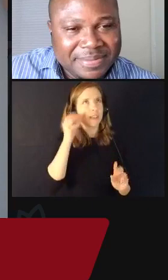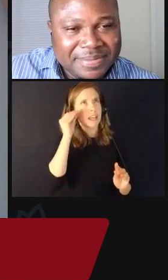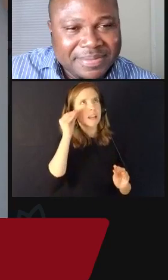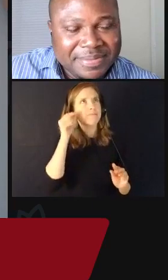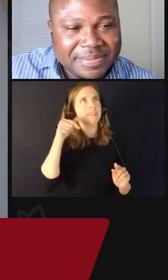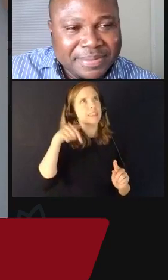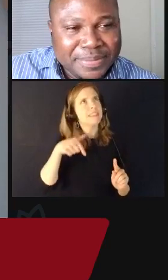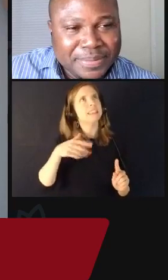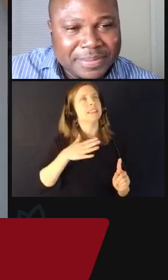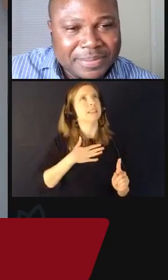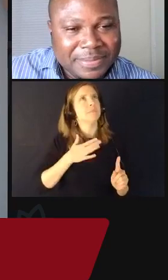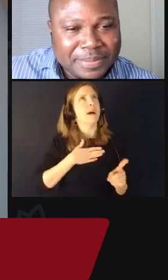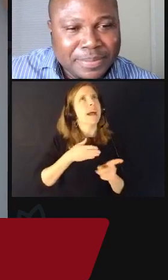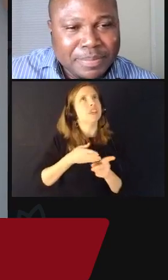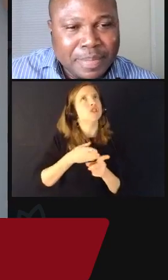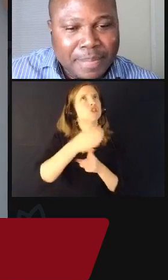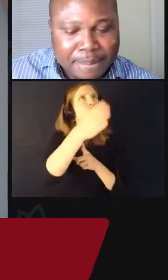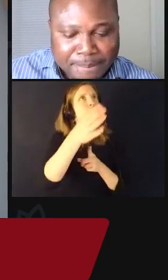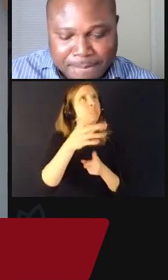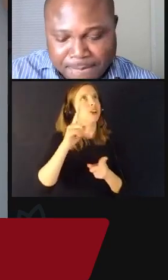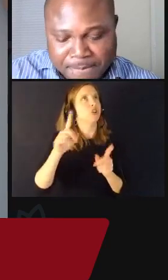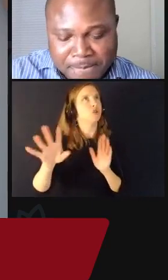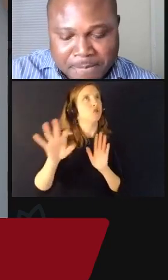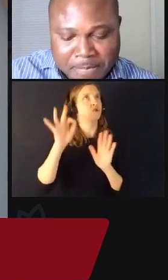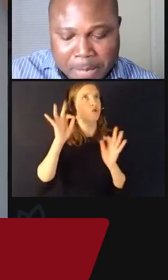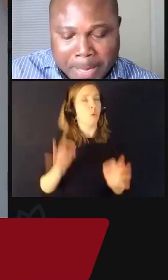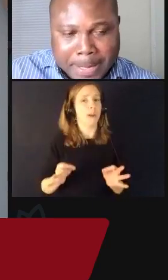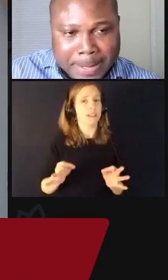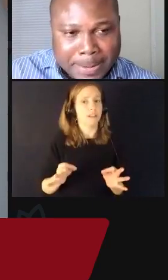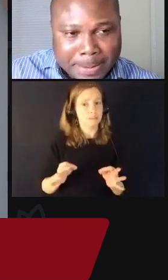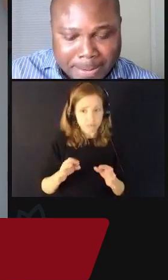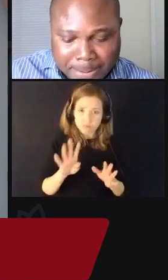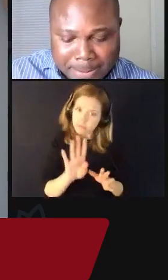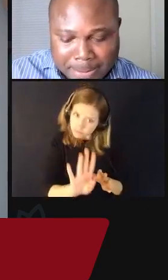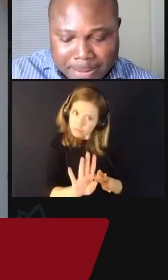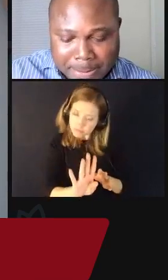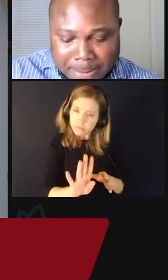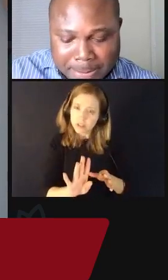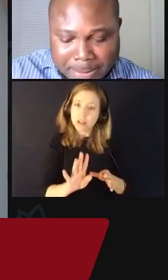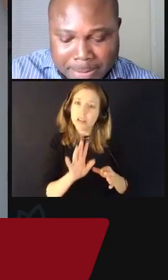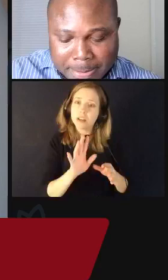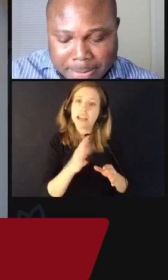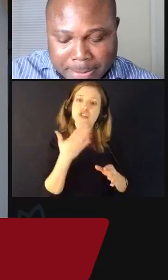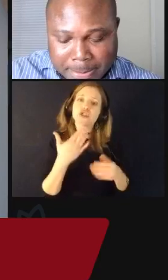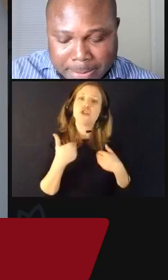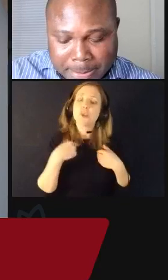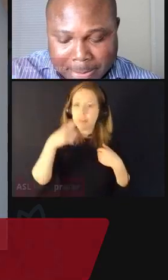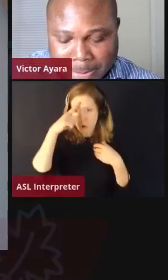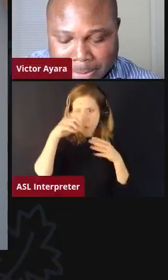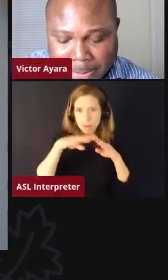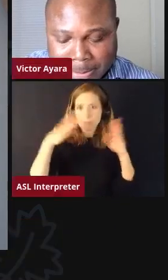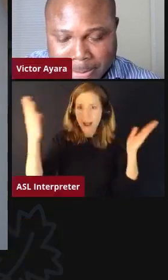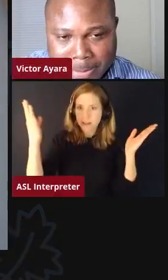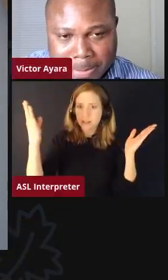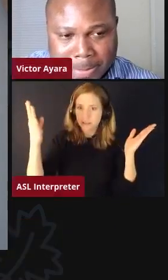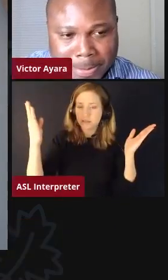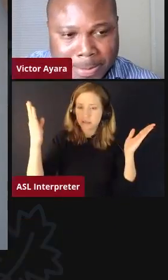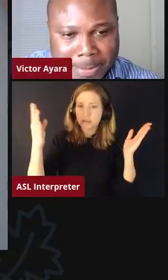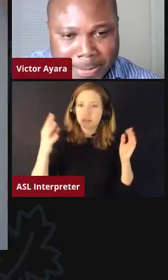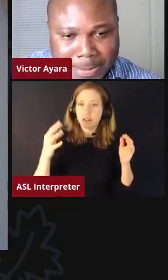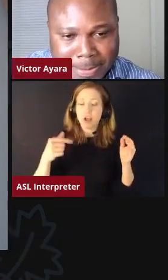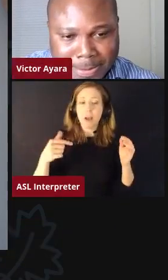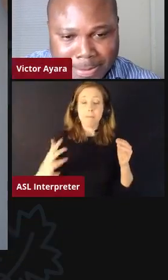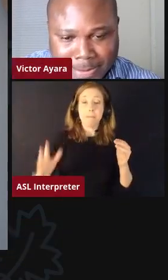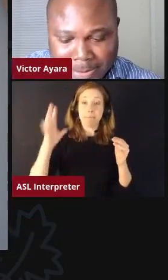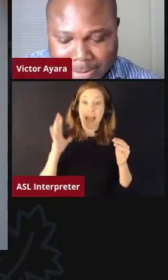I would say that it's good to keep an open mind. Like I said, when I started, there weren't a lot of